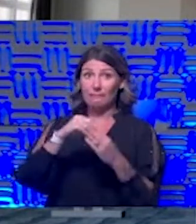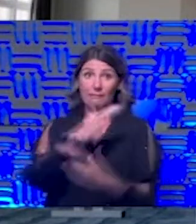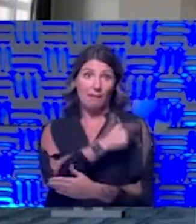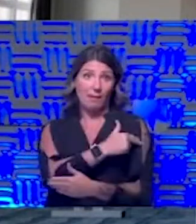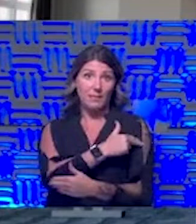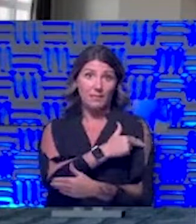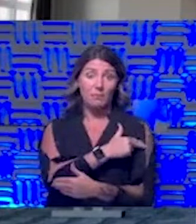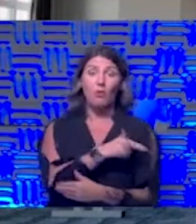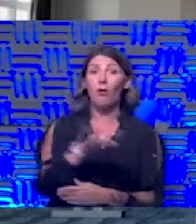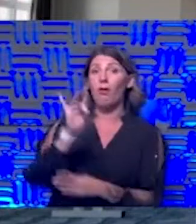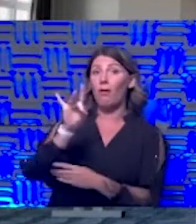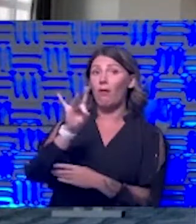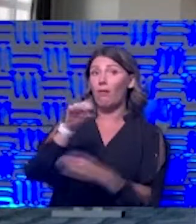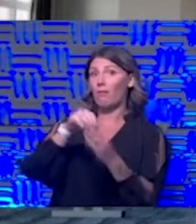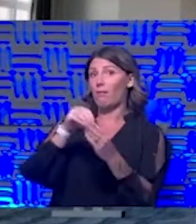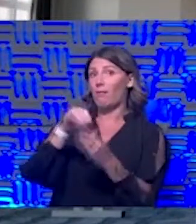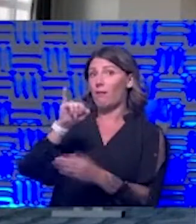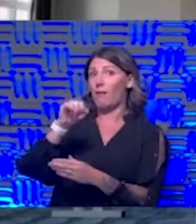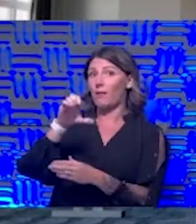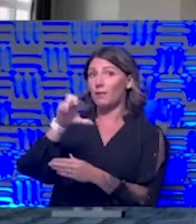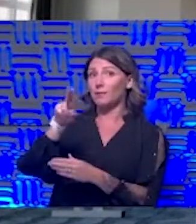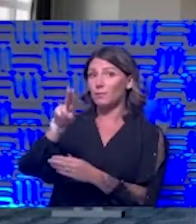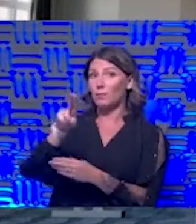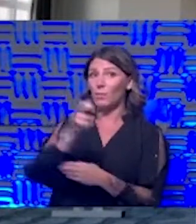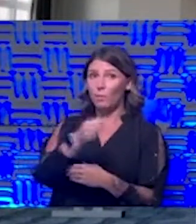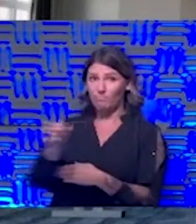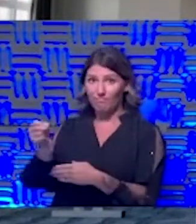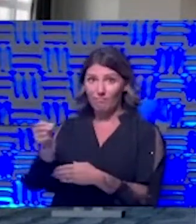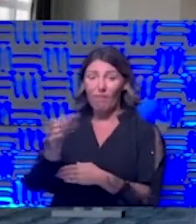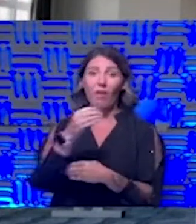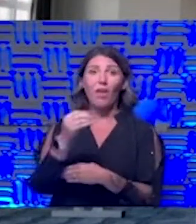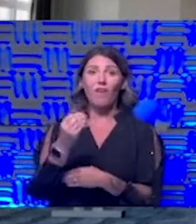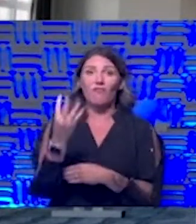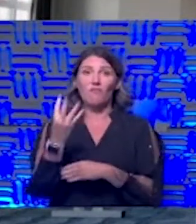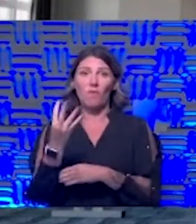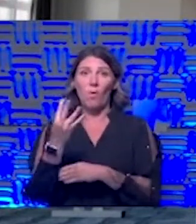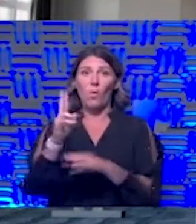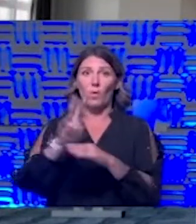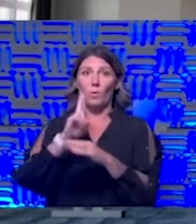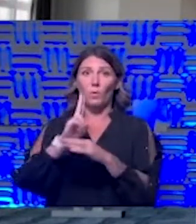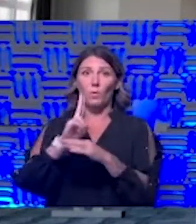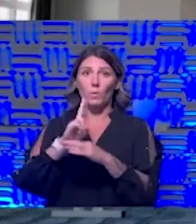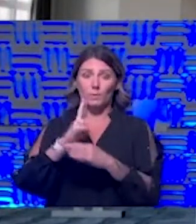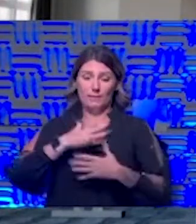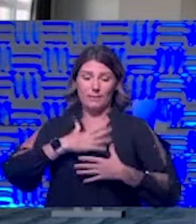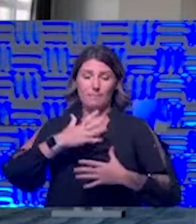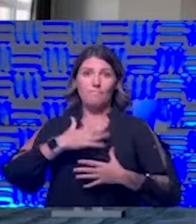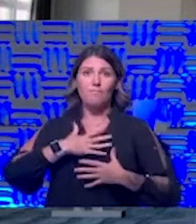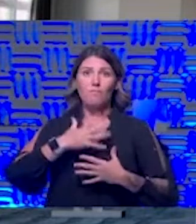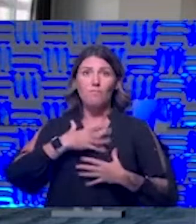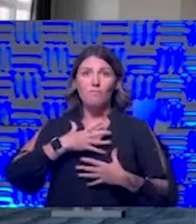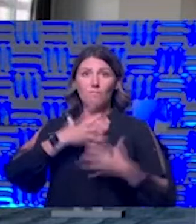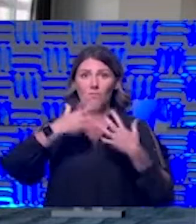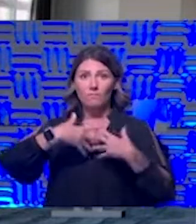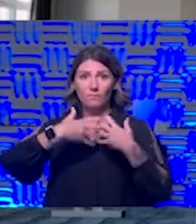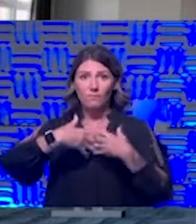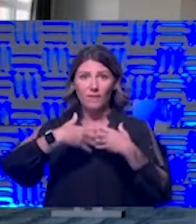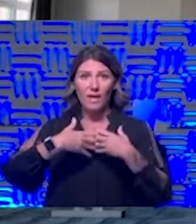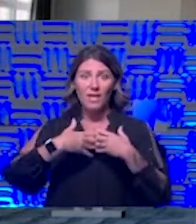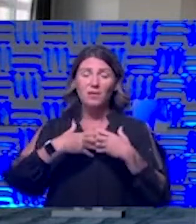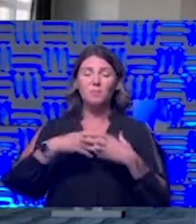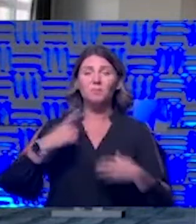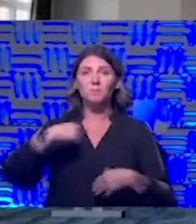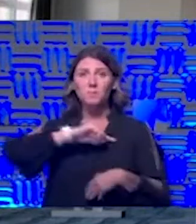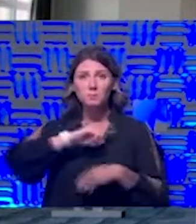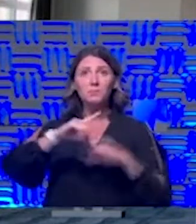the ICU and 4 of those on the ventilator. So our numbers have held pretty stable over the weekend. Had a couple discharges, a